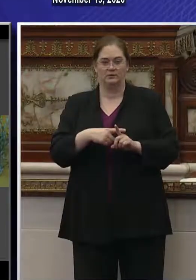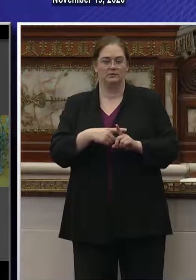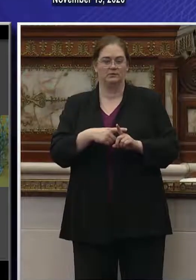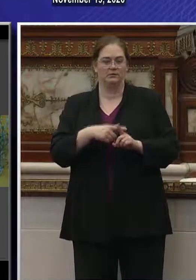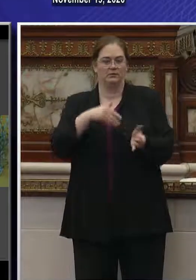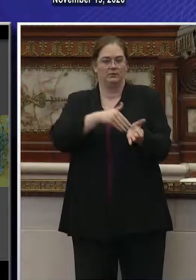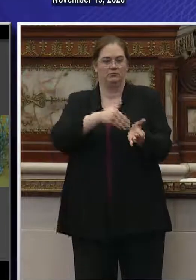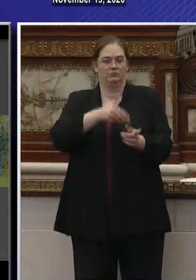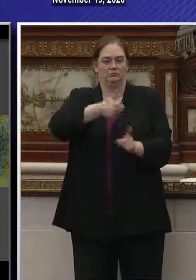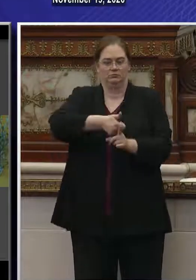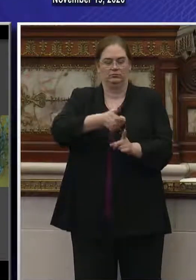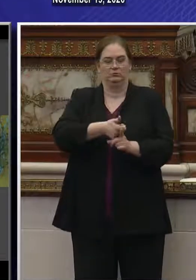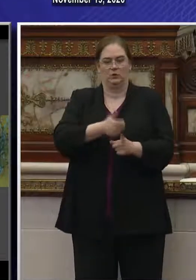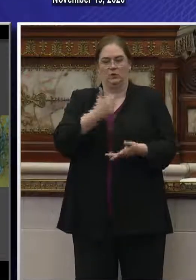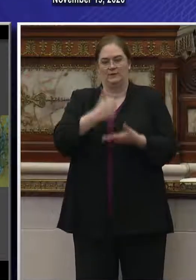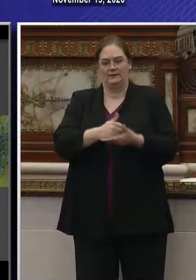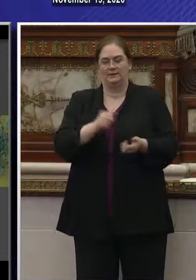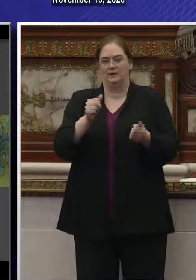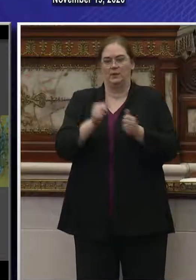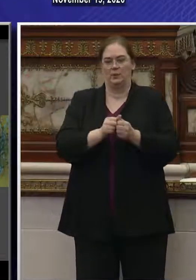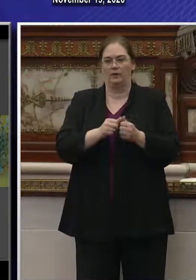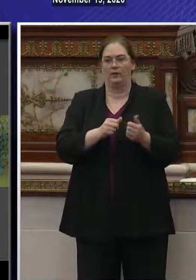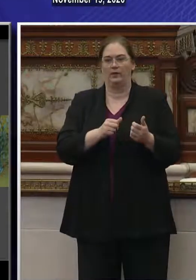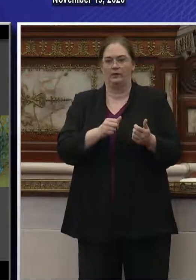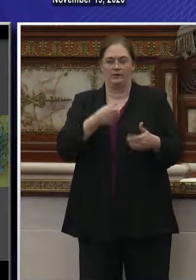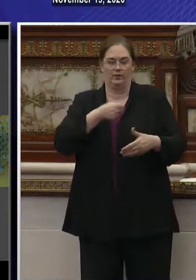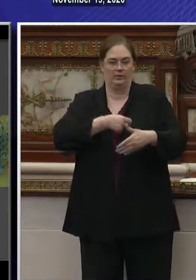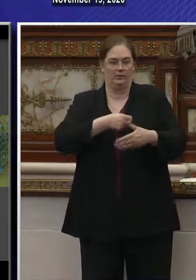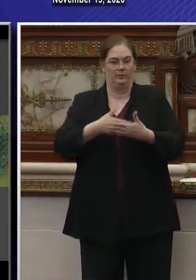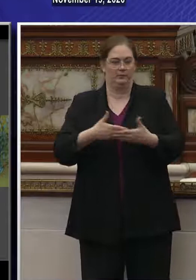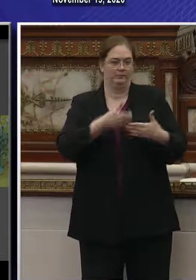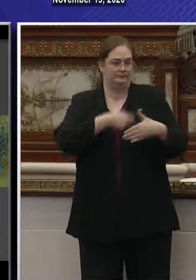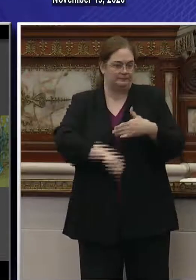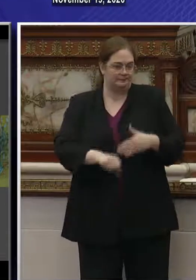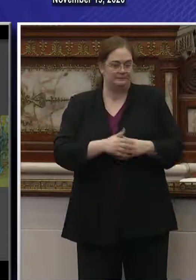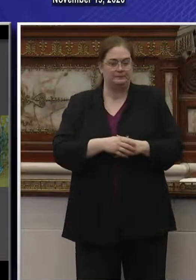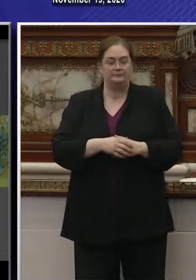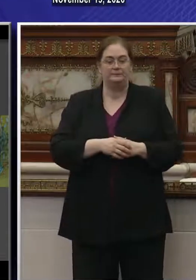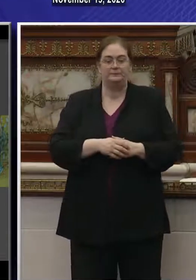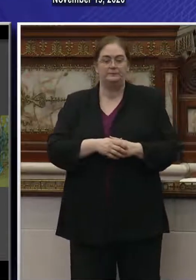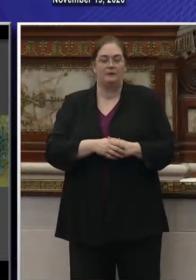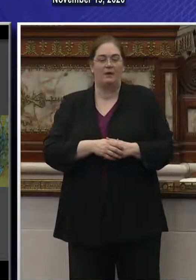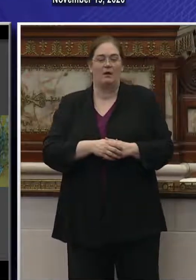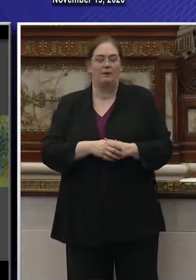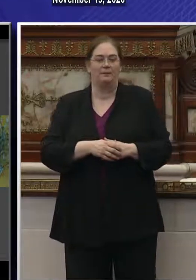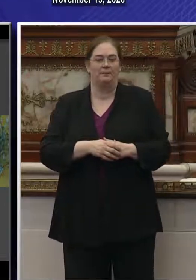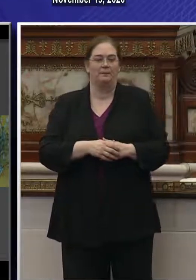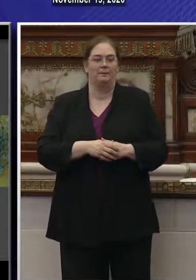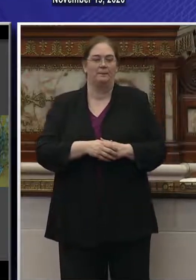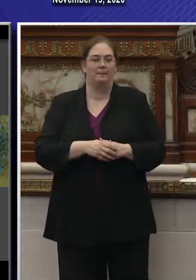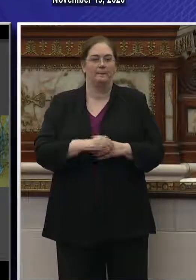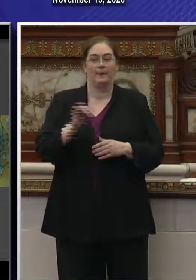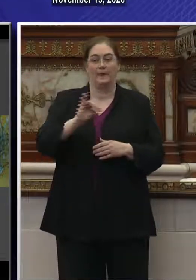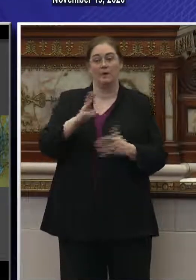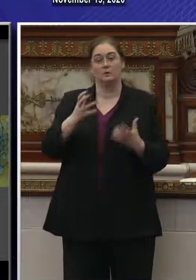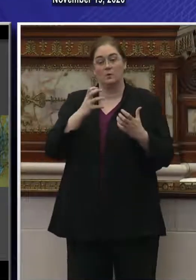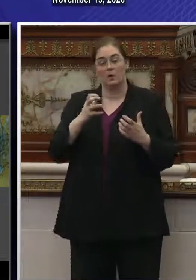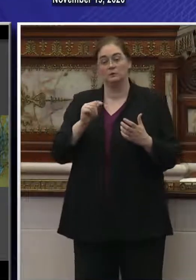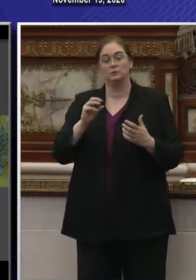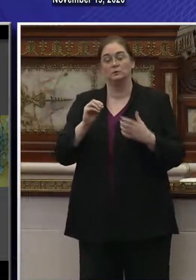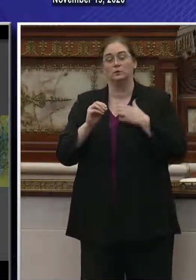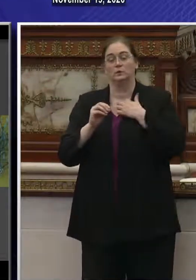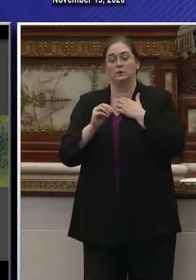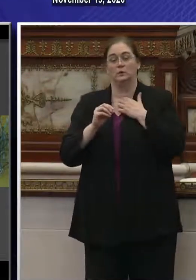obstetricians who are assisting with the delivery of babies. We also want